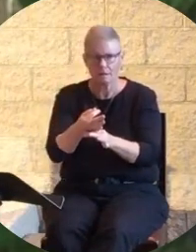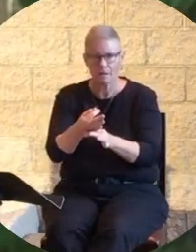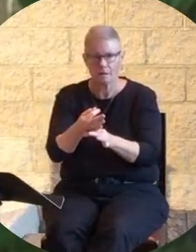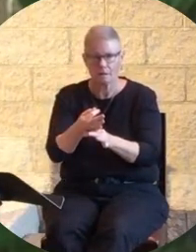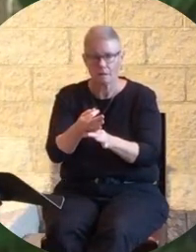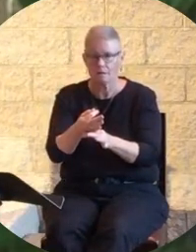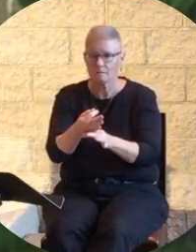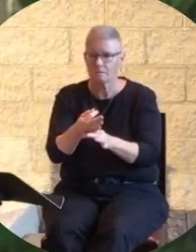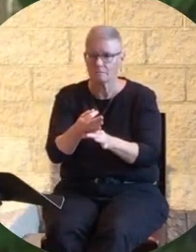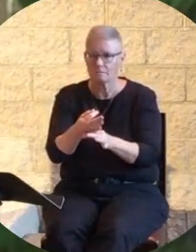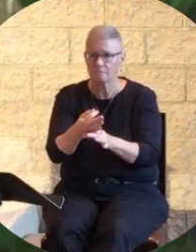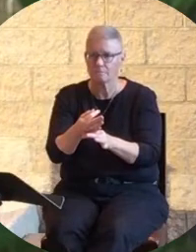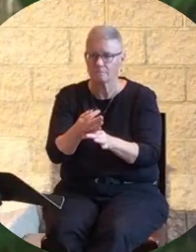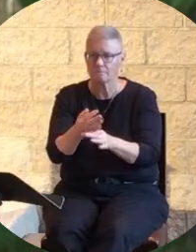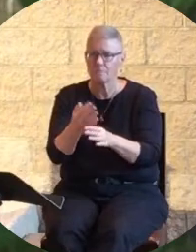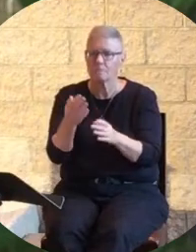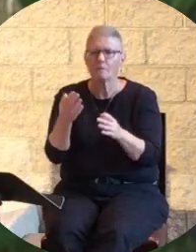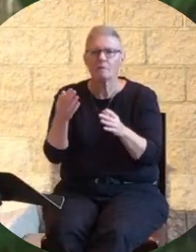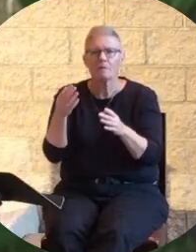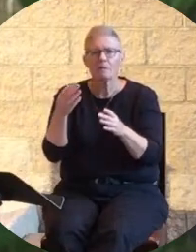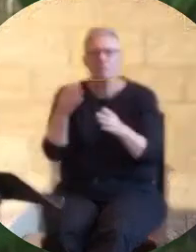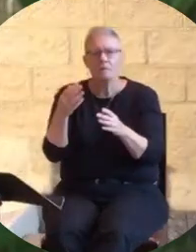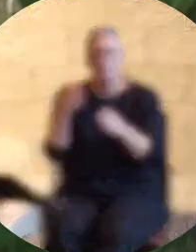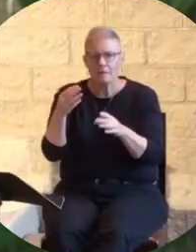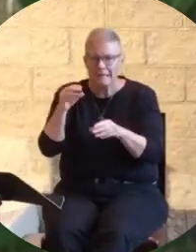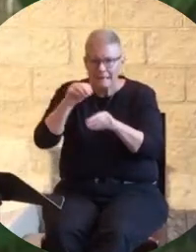in that divine spirit.